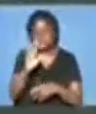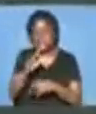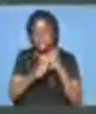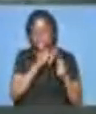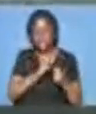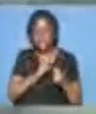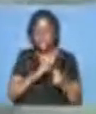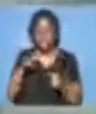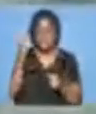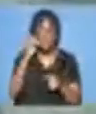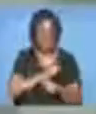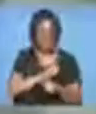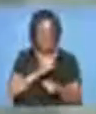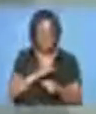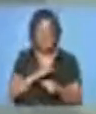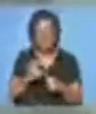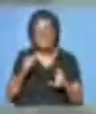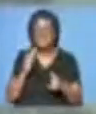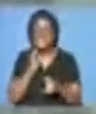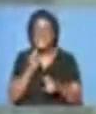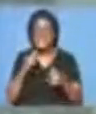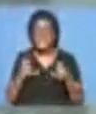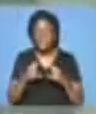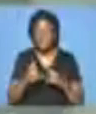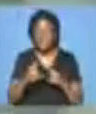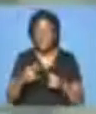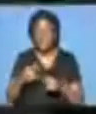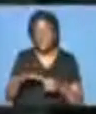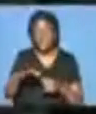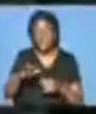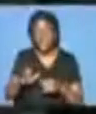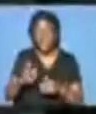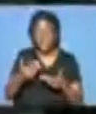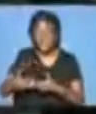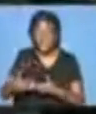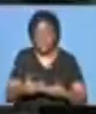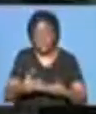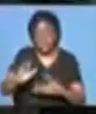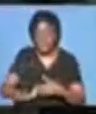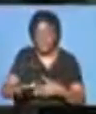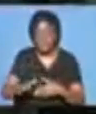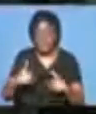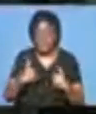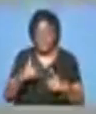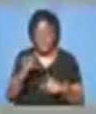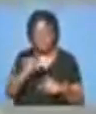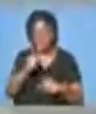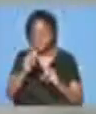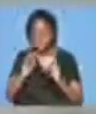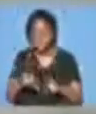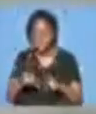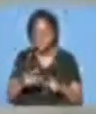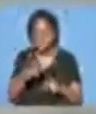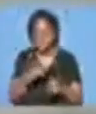a toddler and Anton Davis in the process. Prosecutors, however, are of the belief that Dean, the lone defendant in Rain